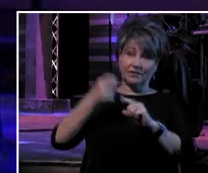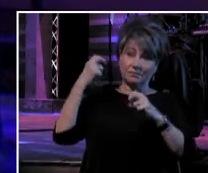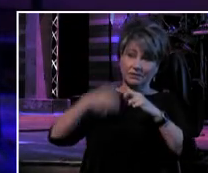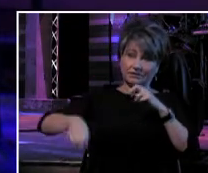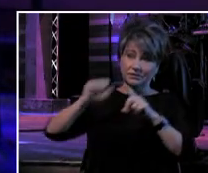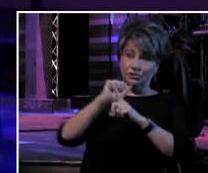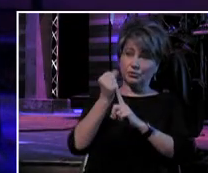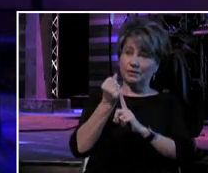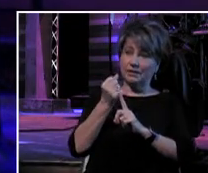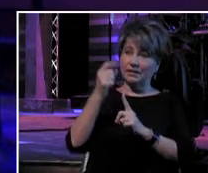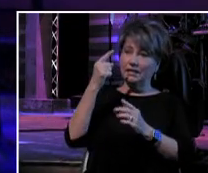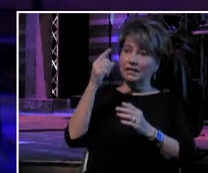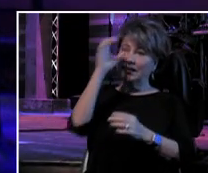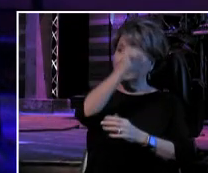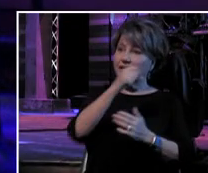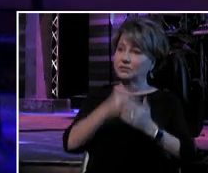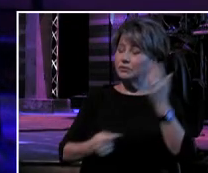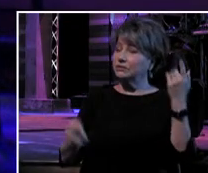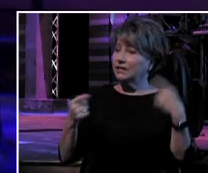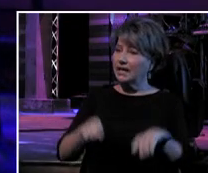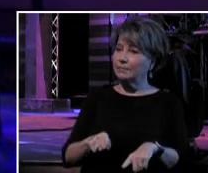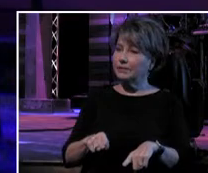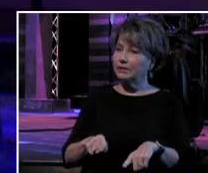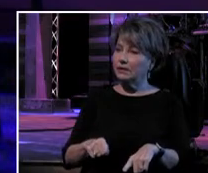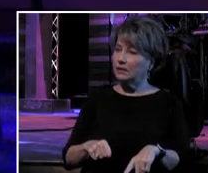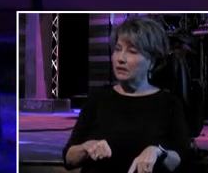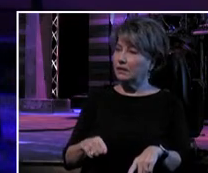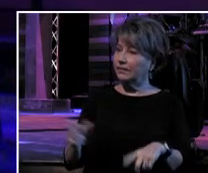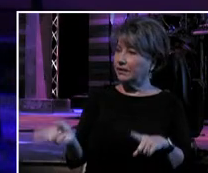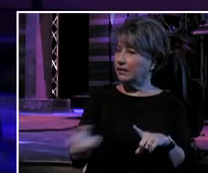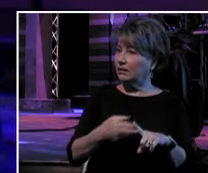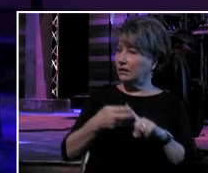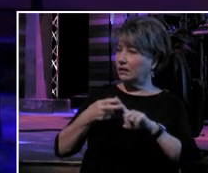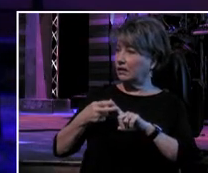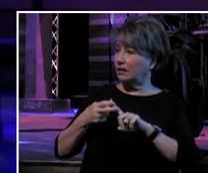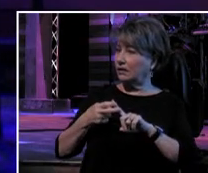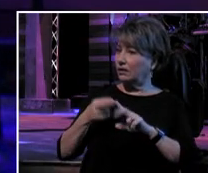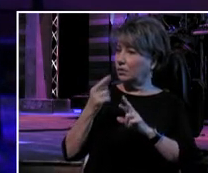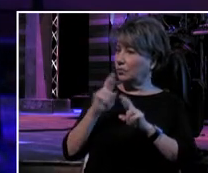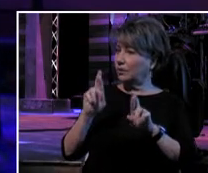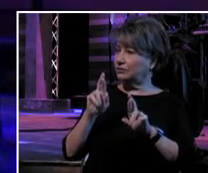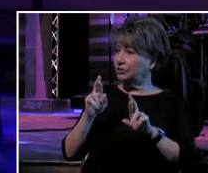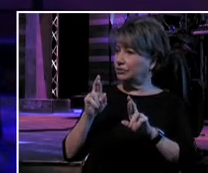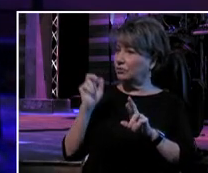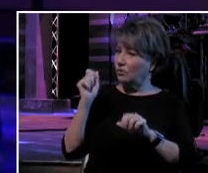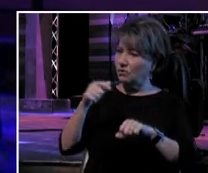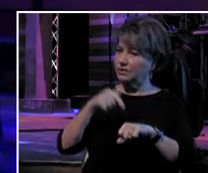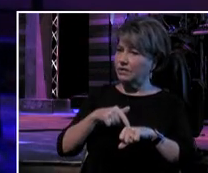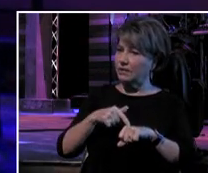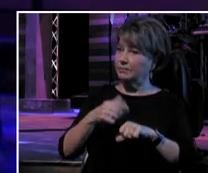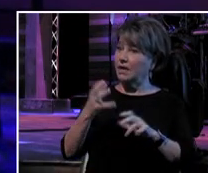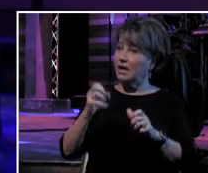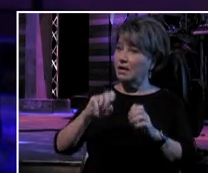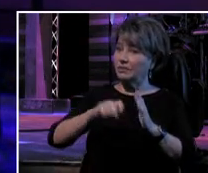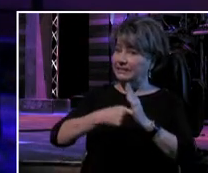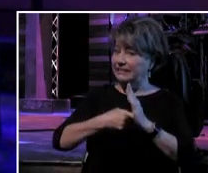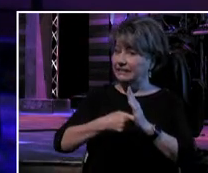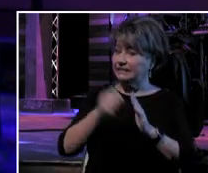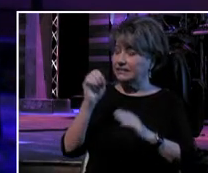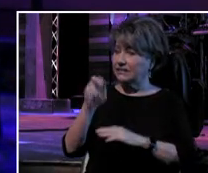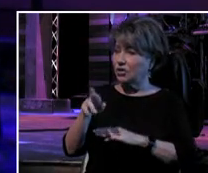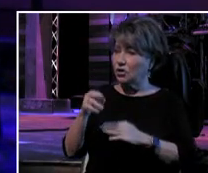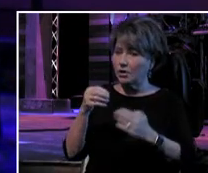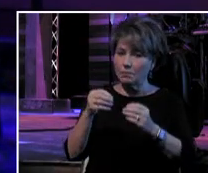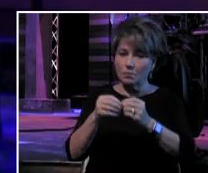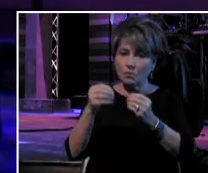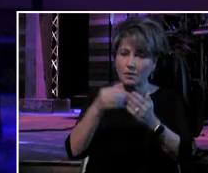guess who they're going to look to deliver them from all their problems? Dad, can I have this? Can I have the car keys? Can I have more money? Can I